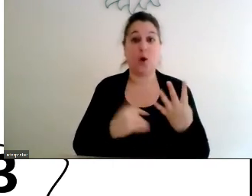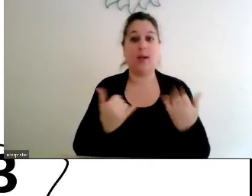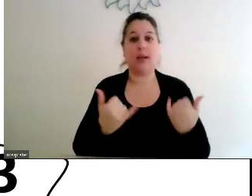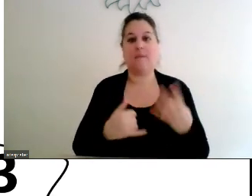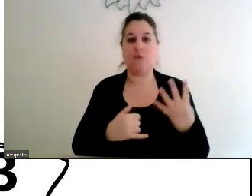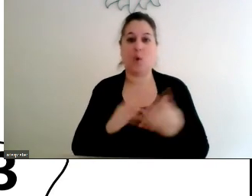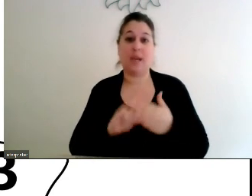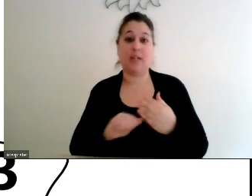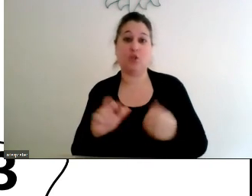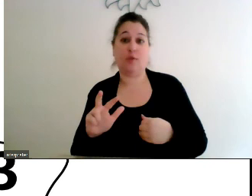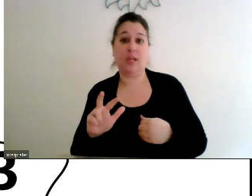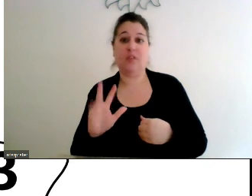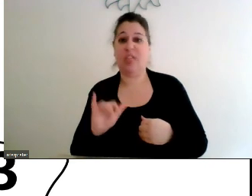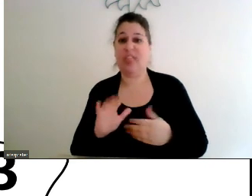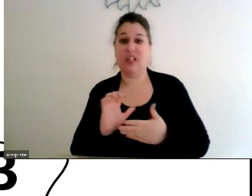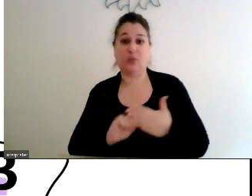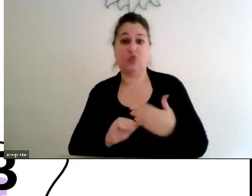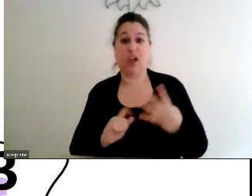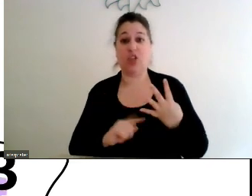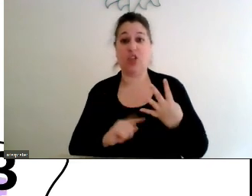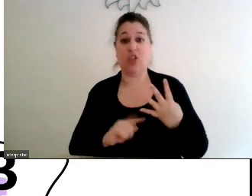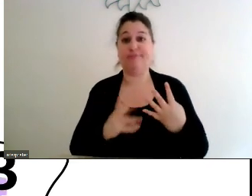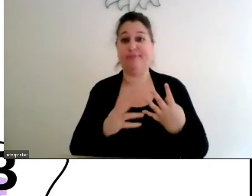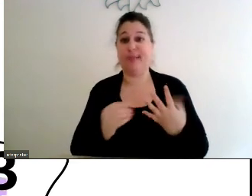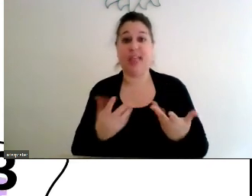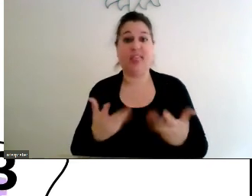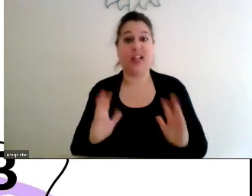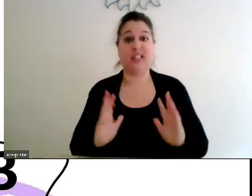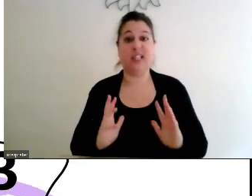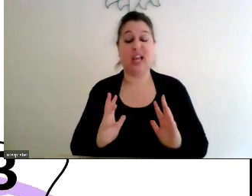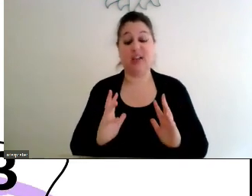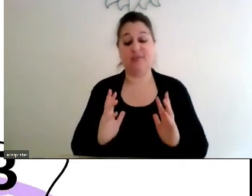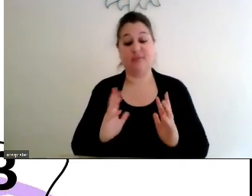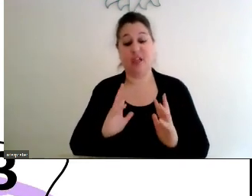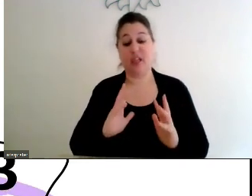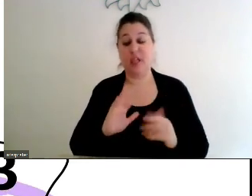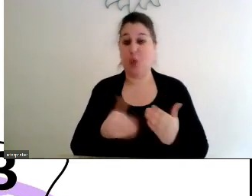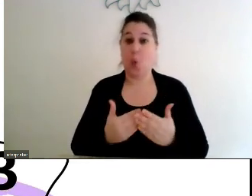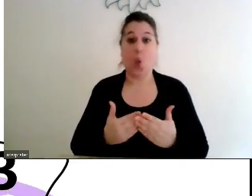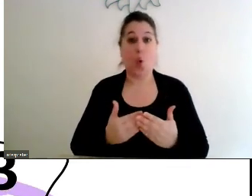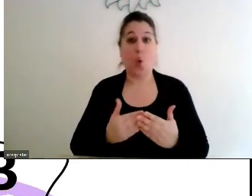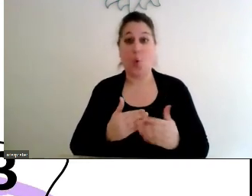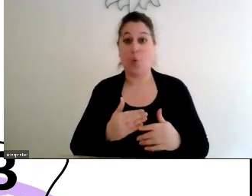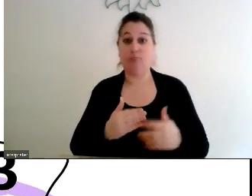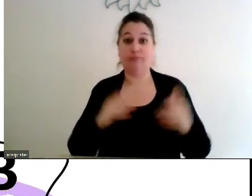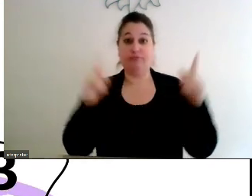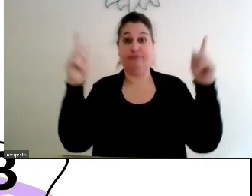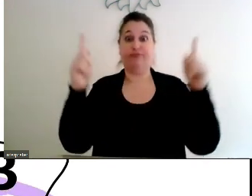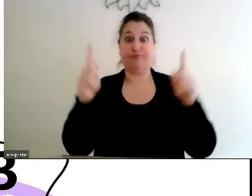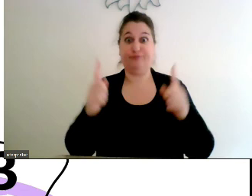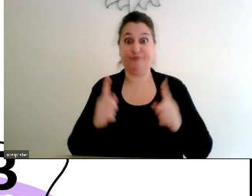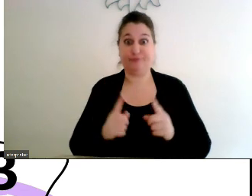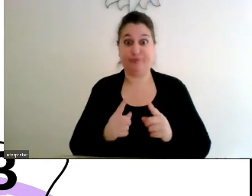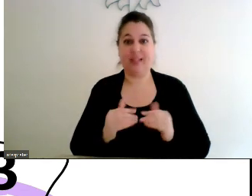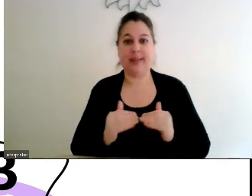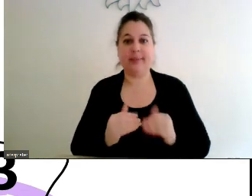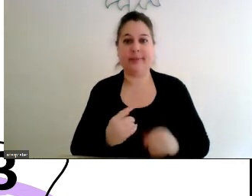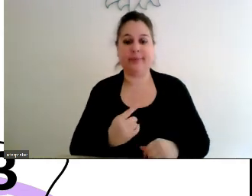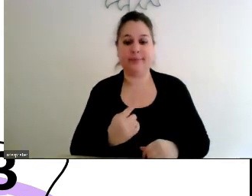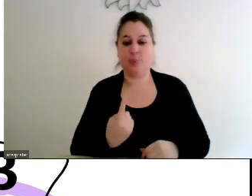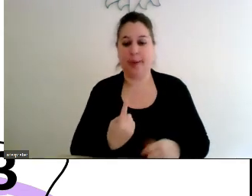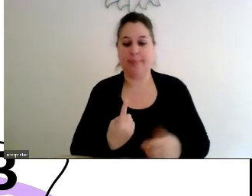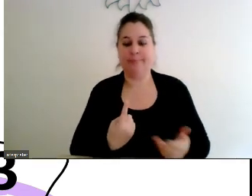that, this big, long expression turned into one little number, 1.